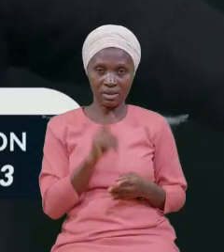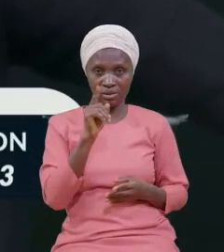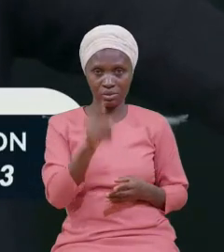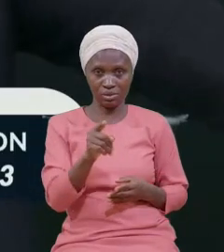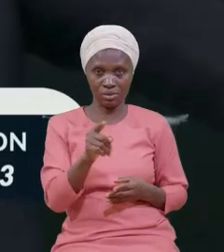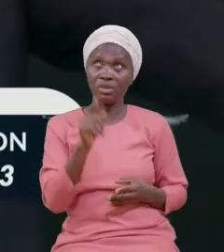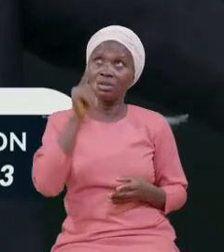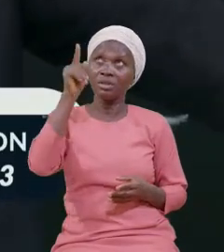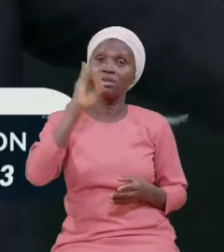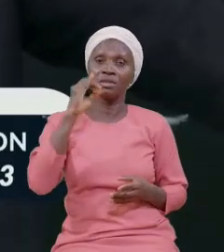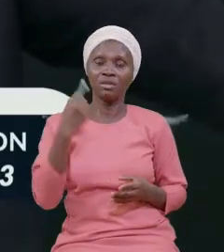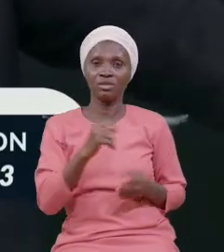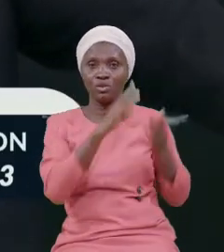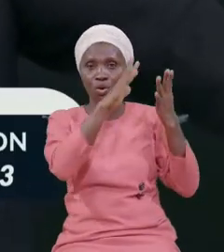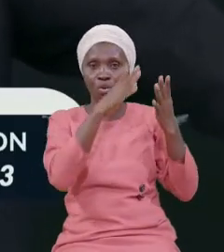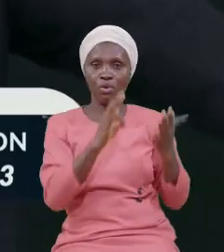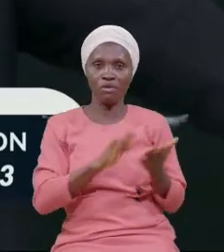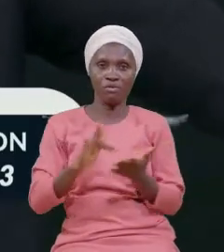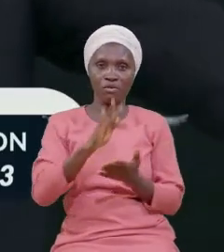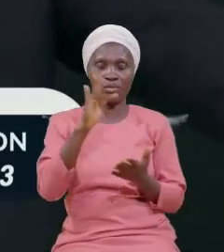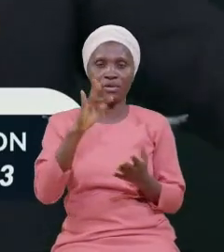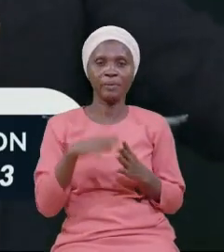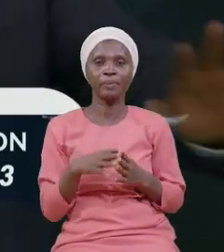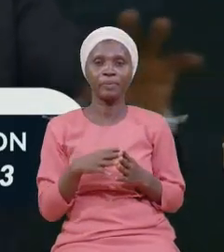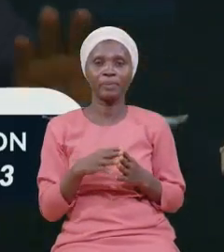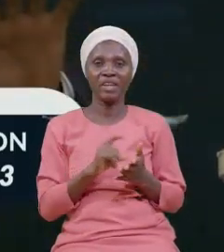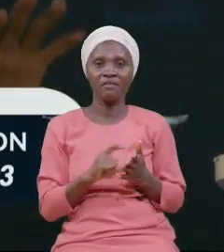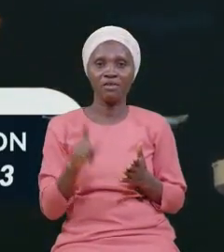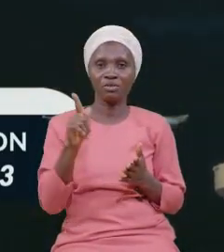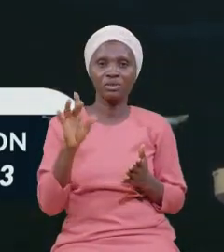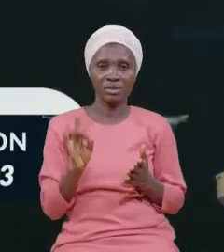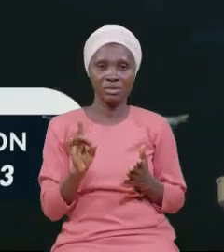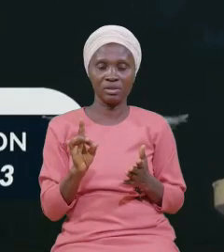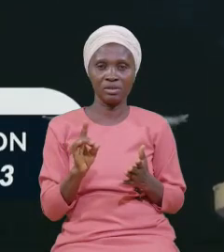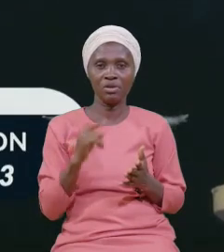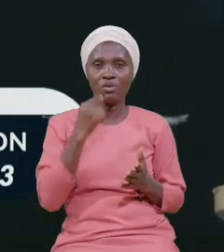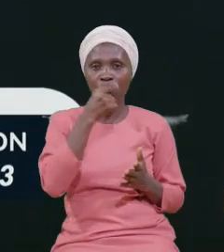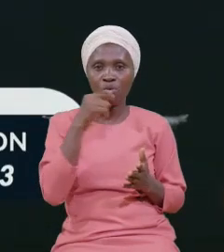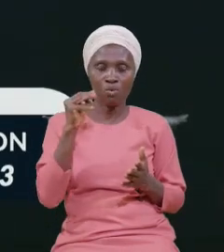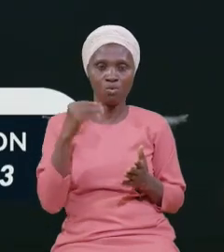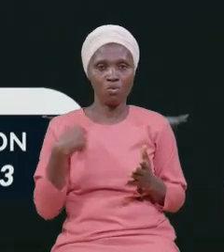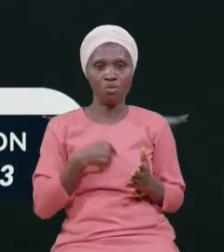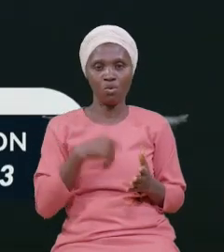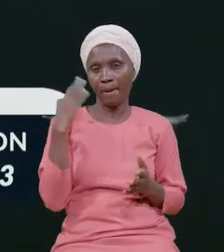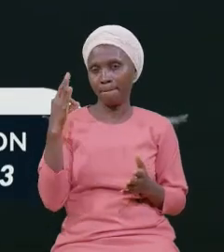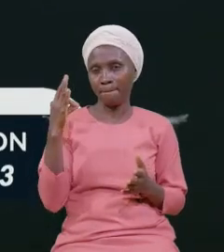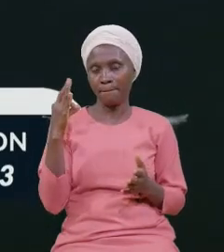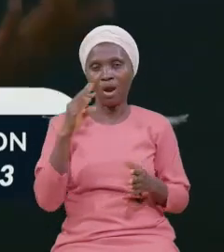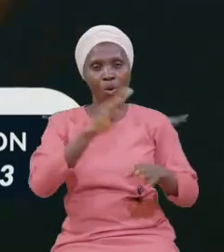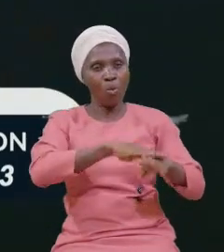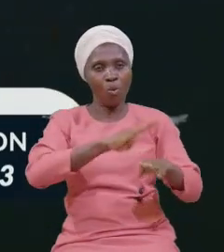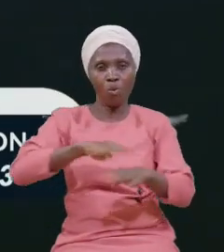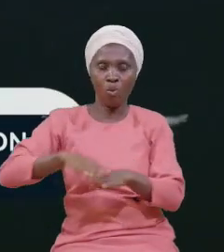hope of glory. In verse 28, whom will preach, warning every man